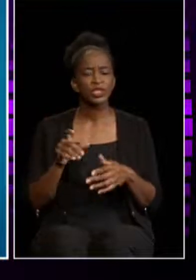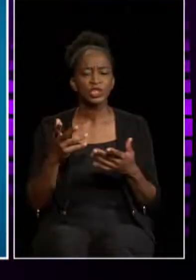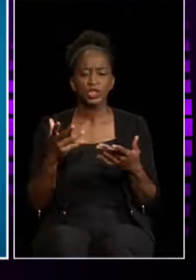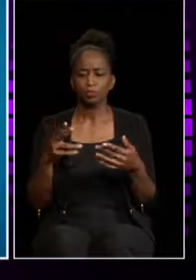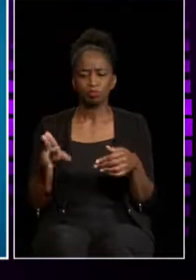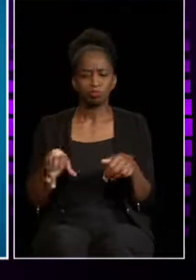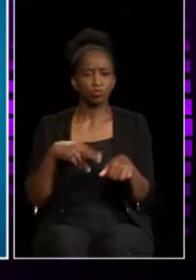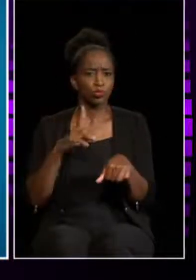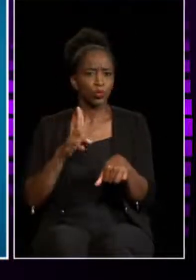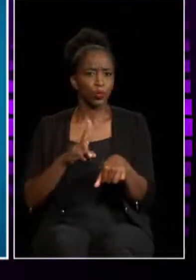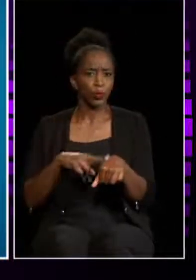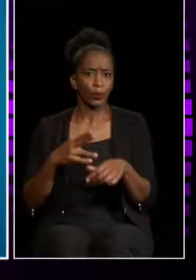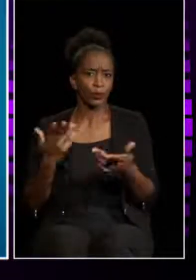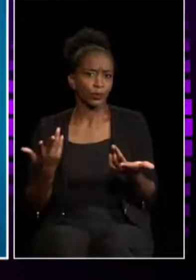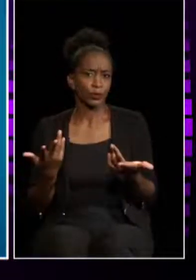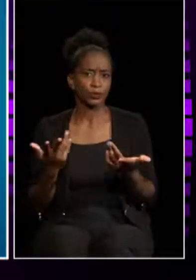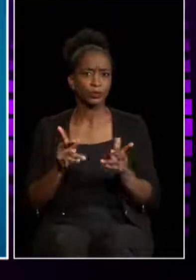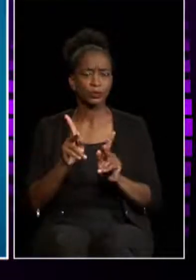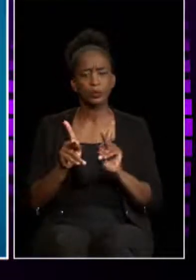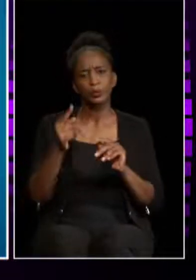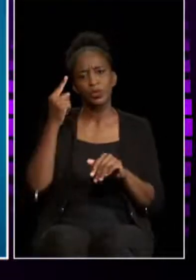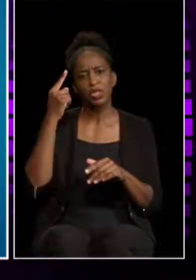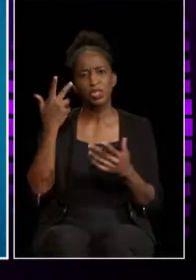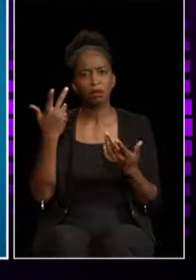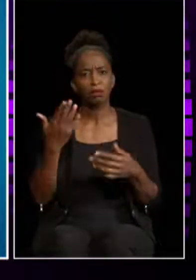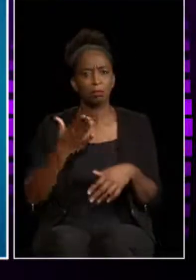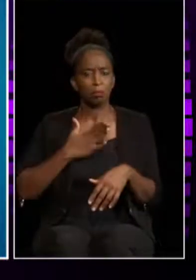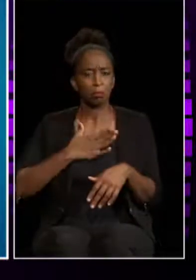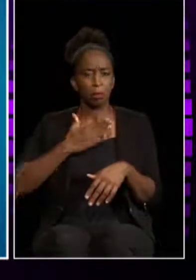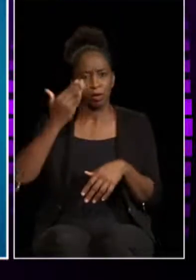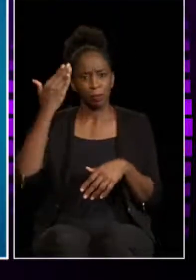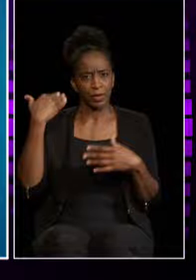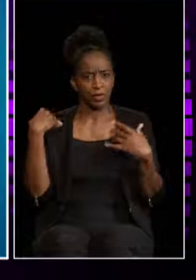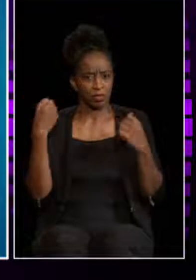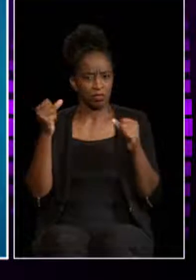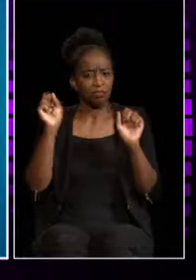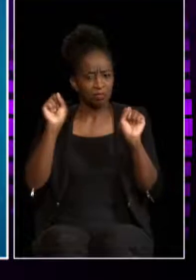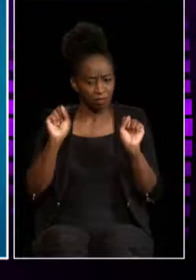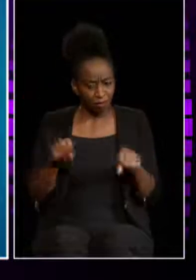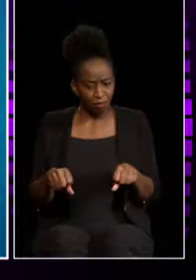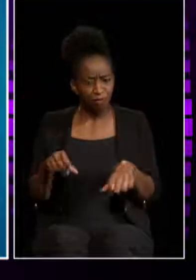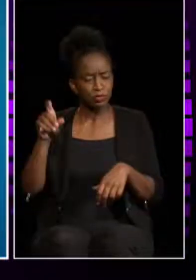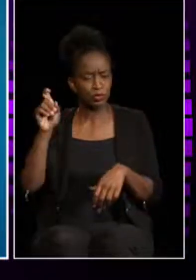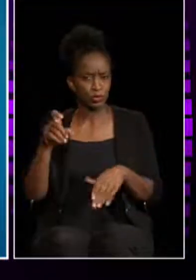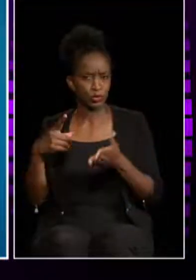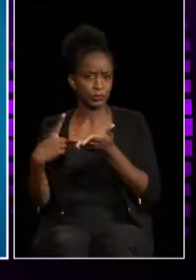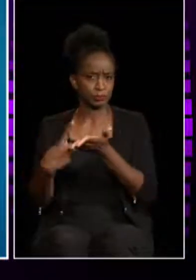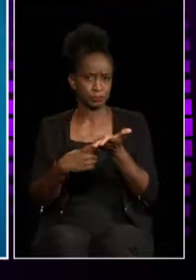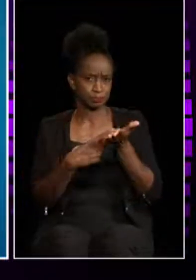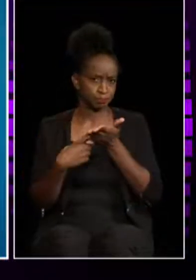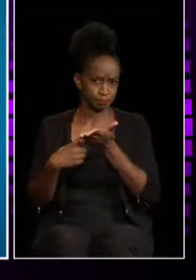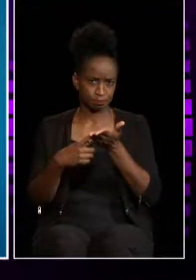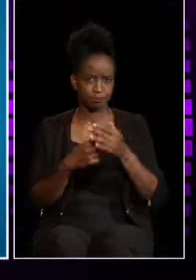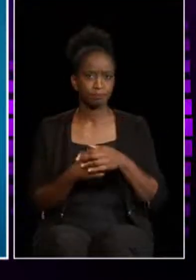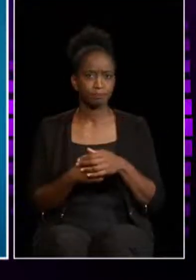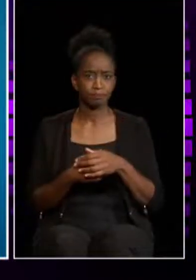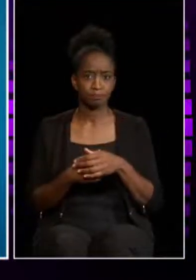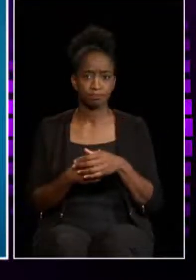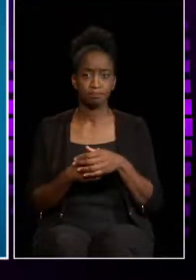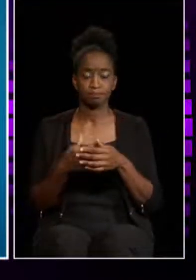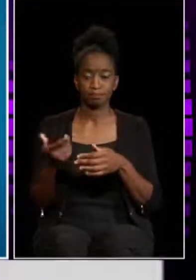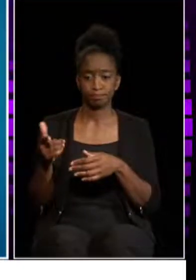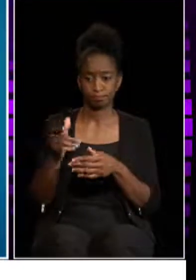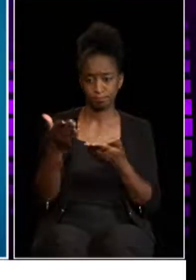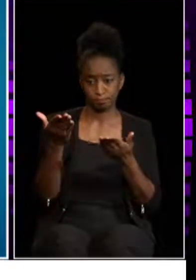like it's even worth talking about. Ms. Jones, as a person who is a school counselor and everything, you deal with